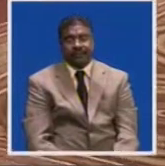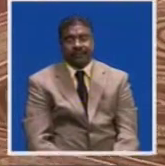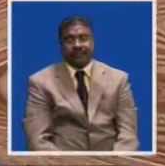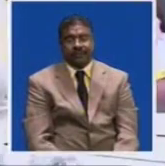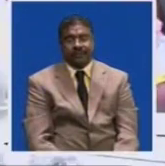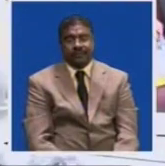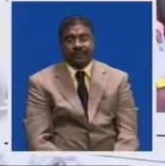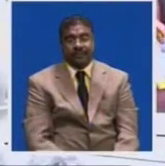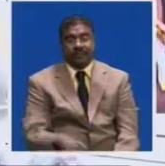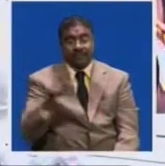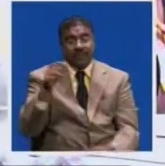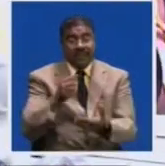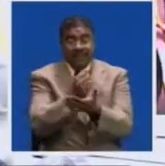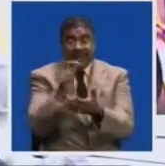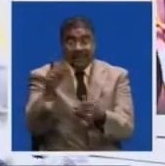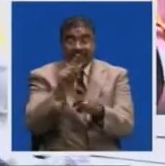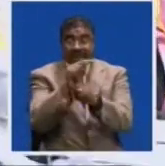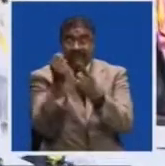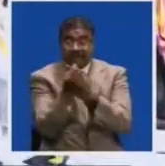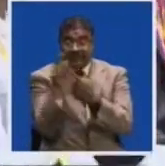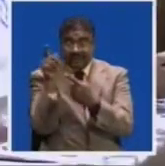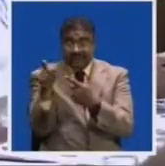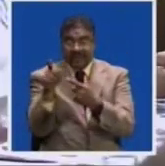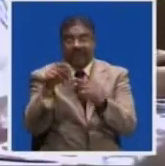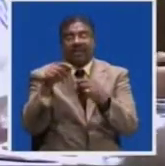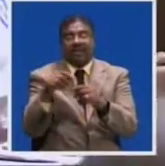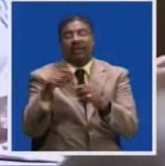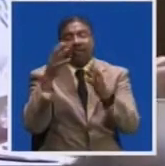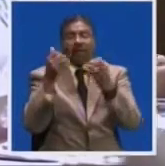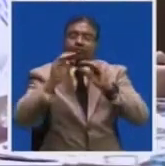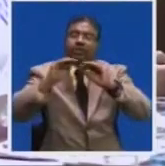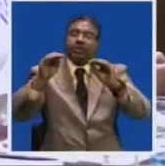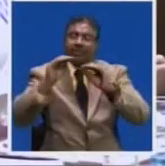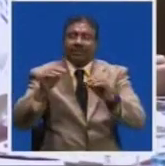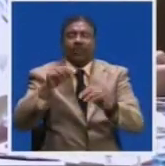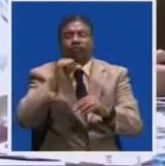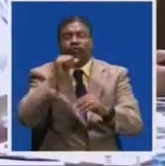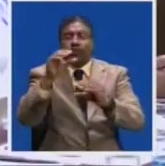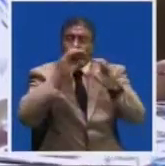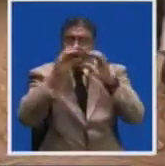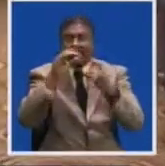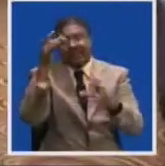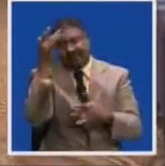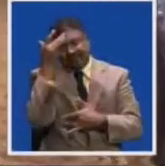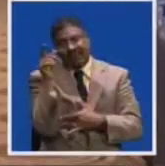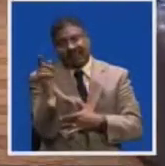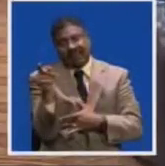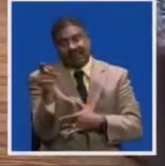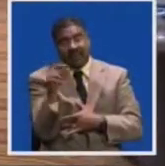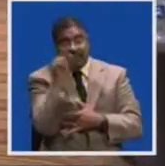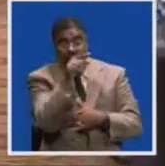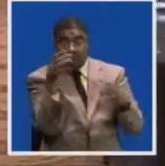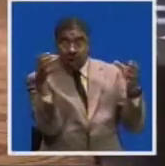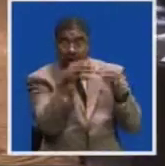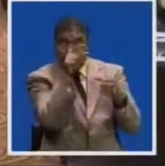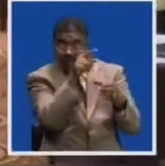A traditional performance meant to sensitize people on non-communicable diseases. It is a conference meant to deliberate